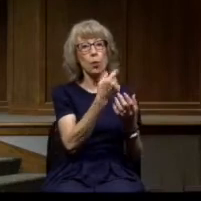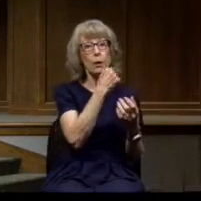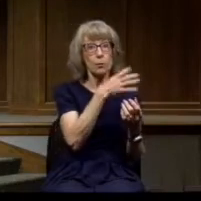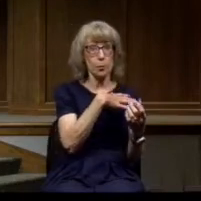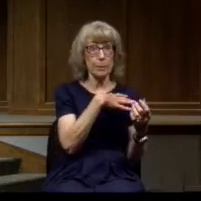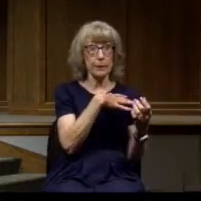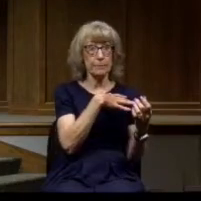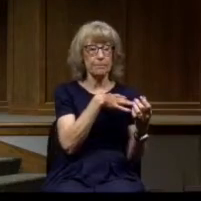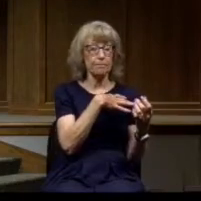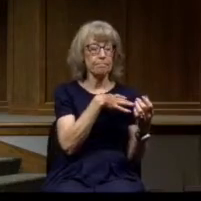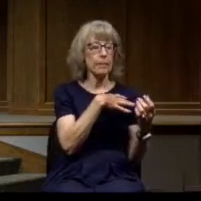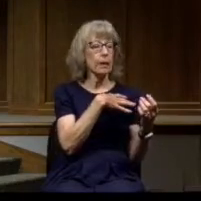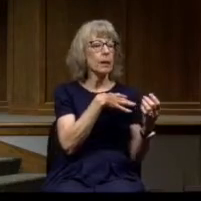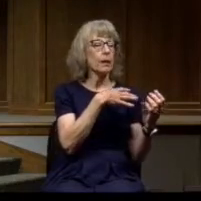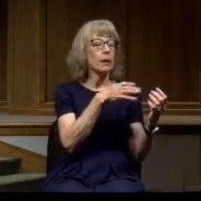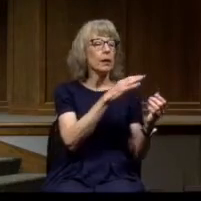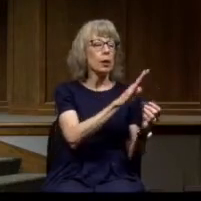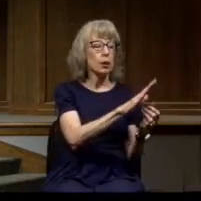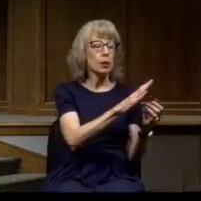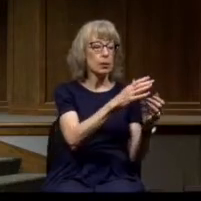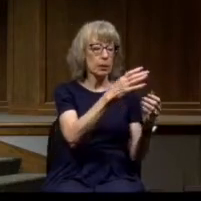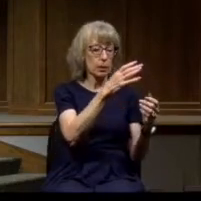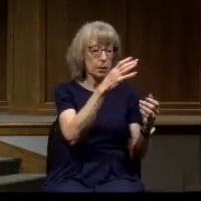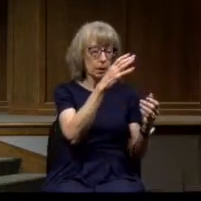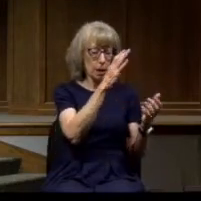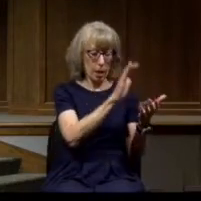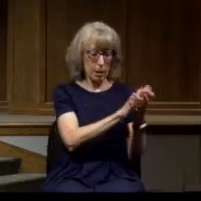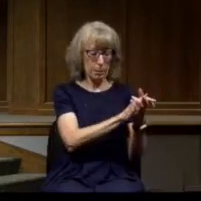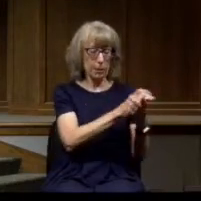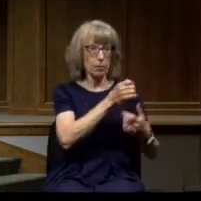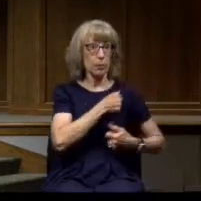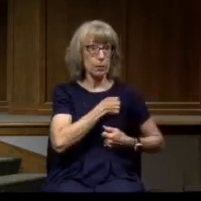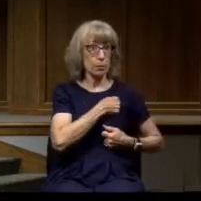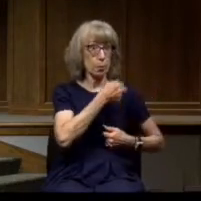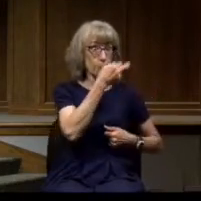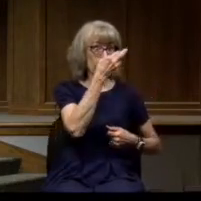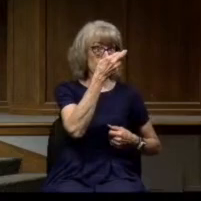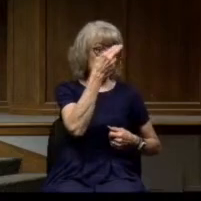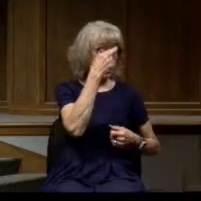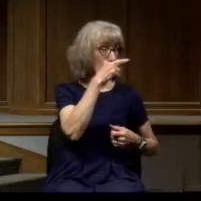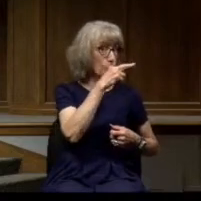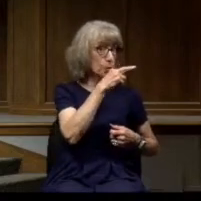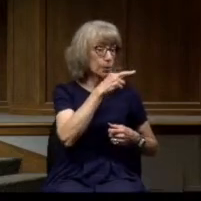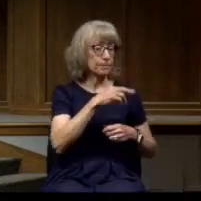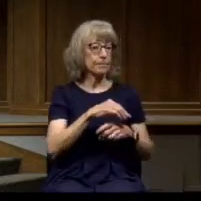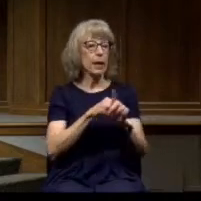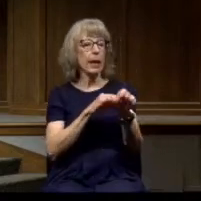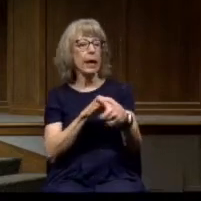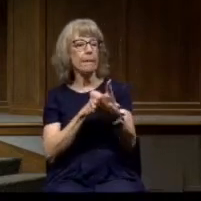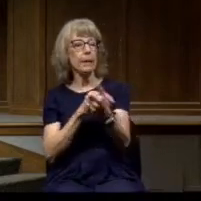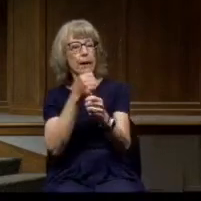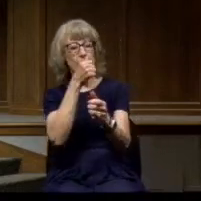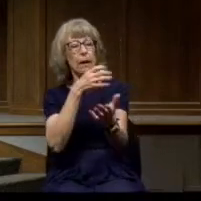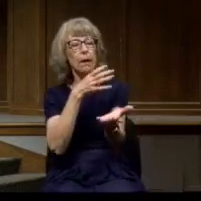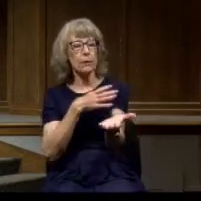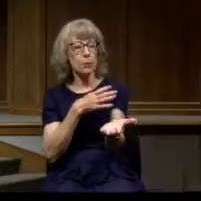out that Euodia's husband was the very Roman soldier that killed her own son about 10 years